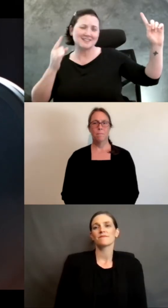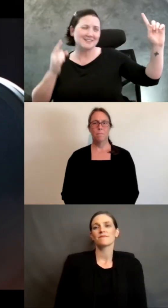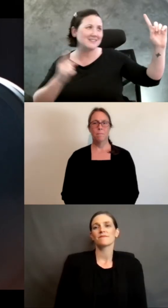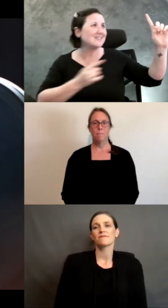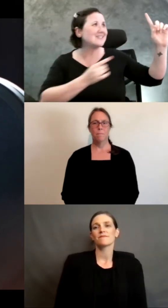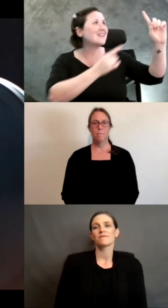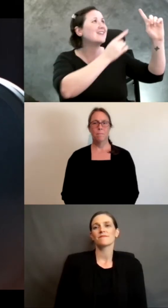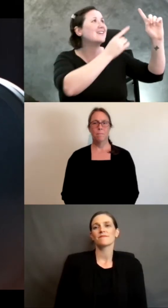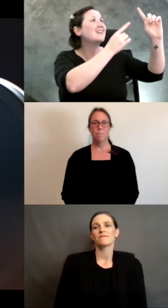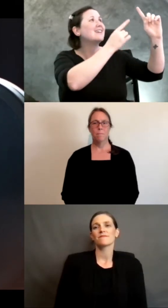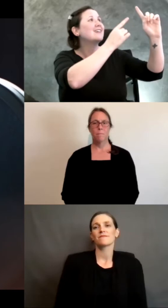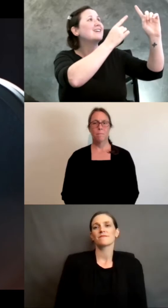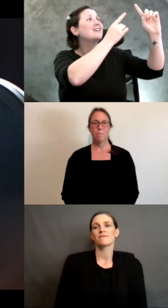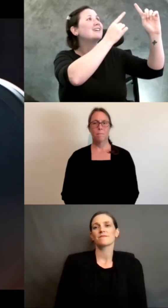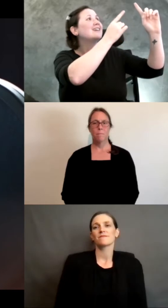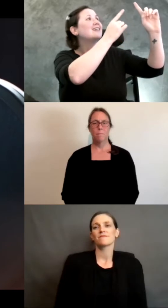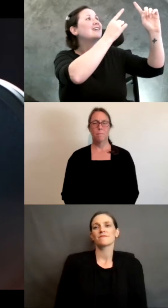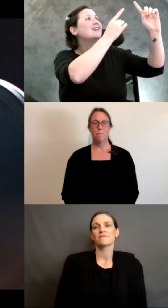destiny.